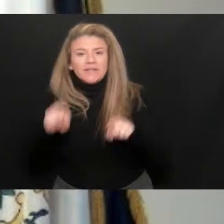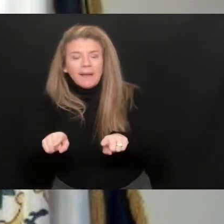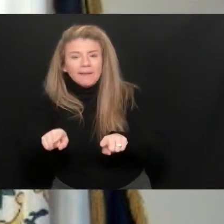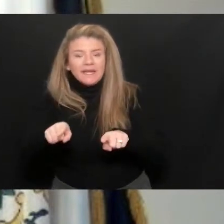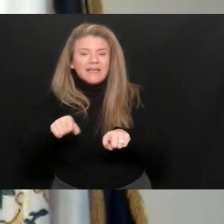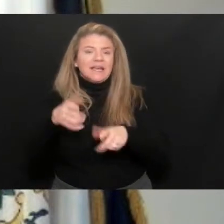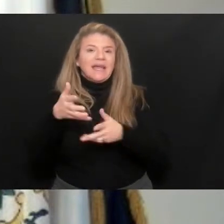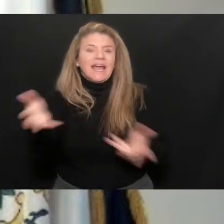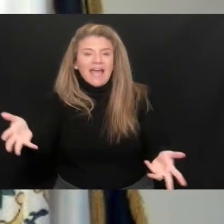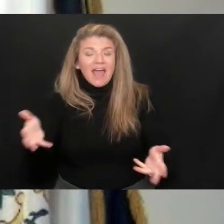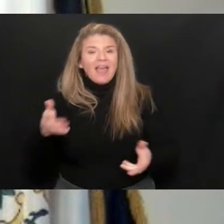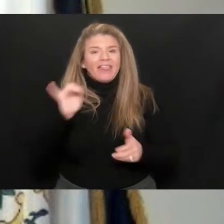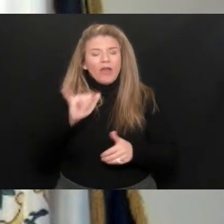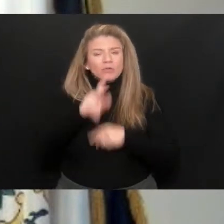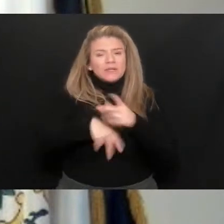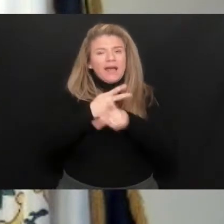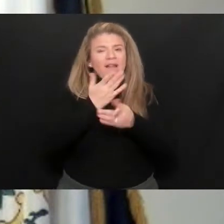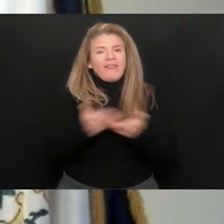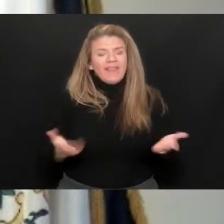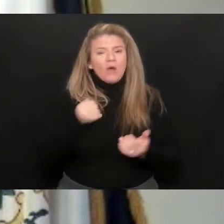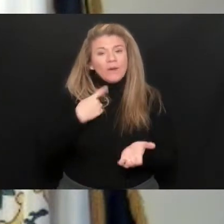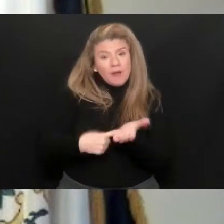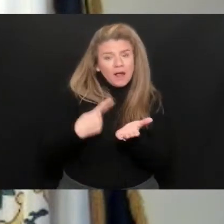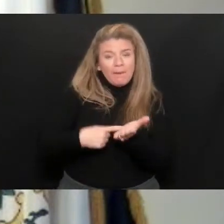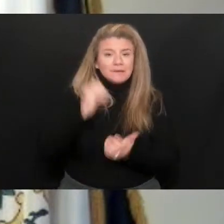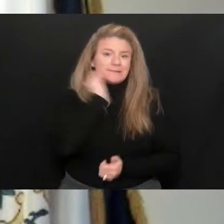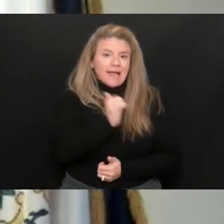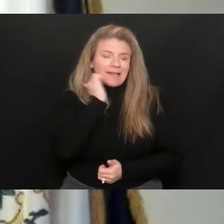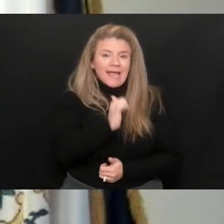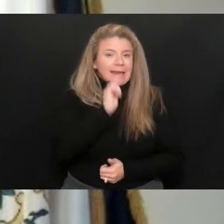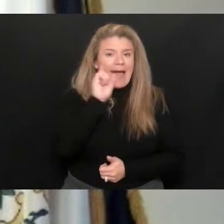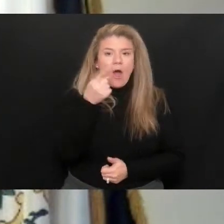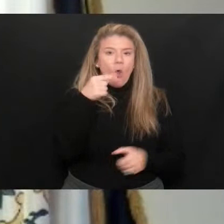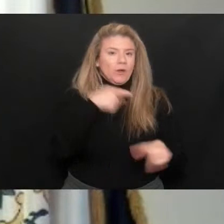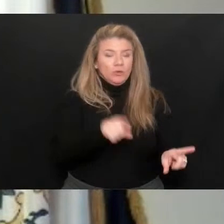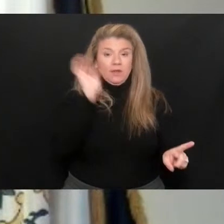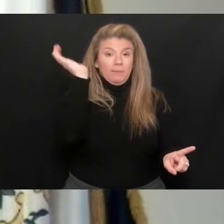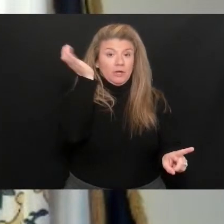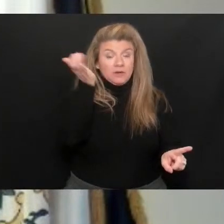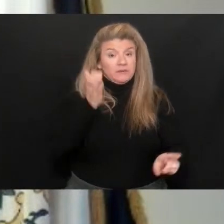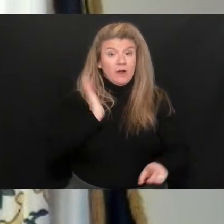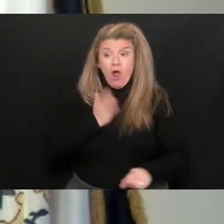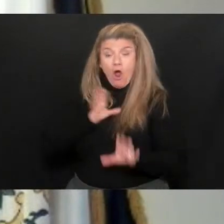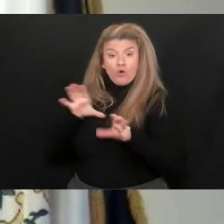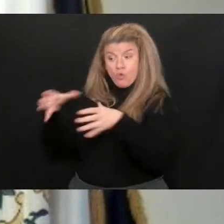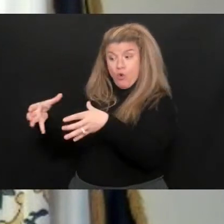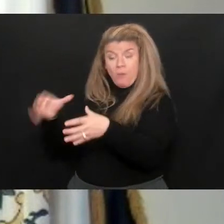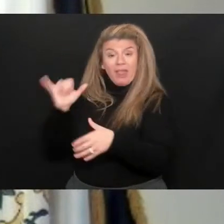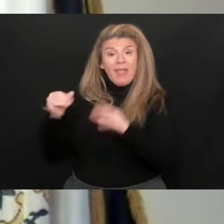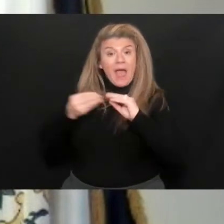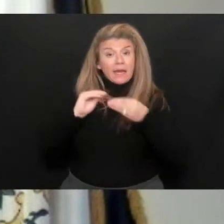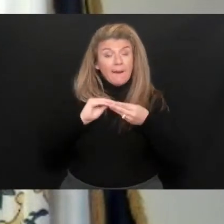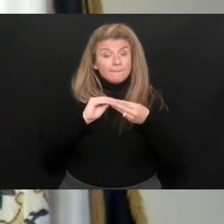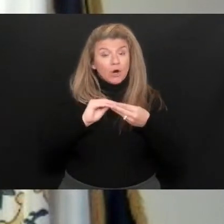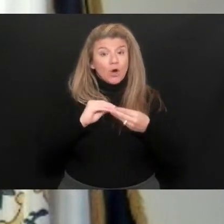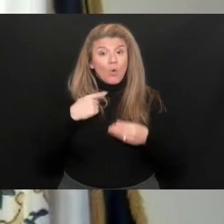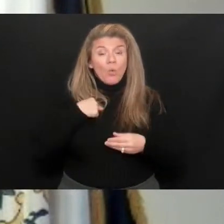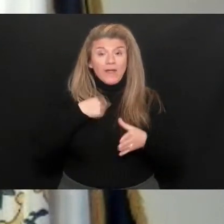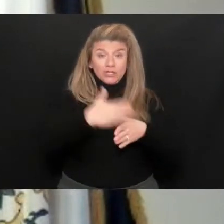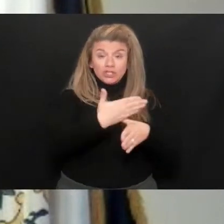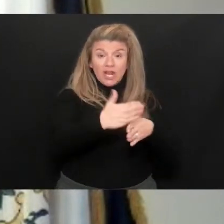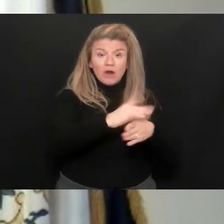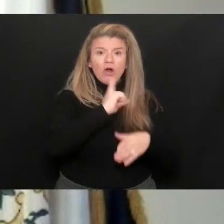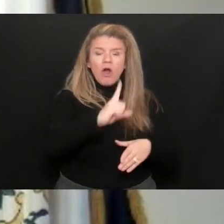issues that we talk about a lot daily, not just in these press briefings, the numbers we showed earlier are individuals